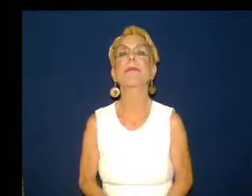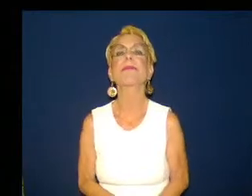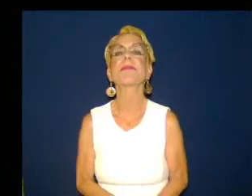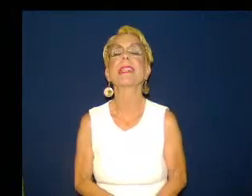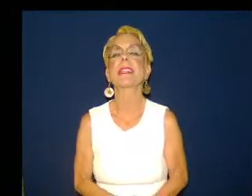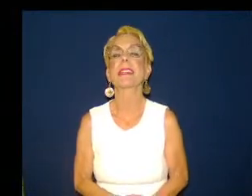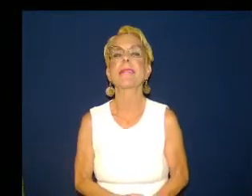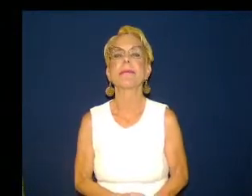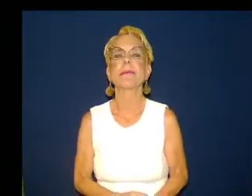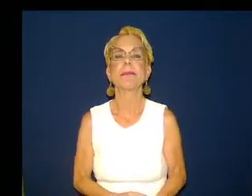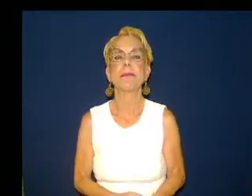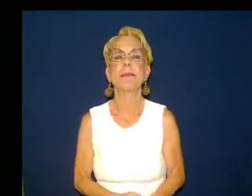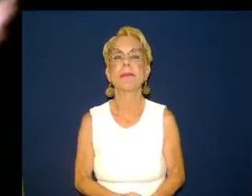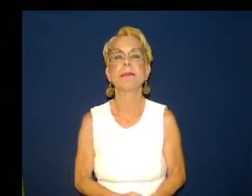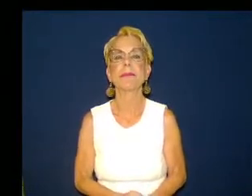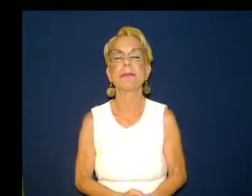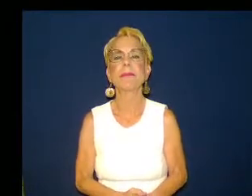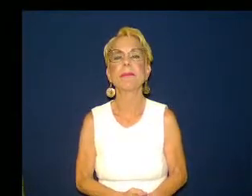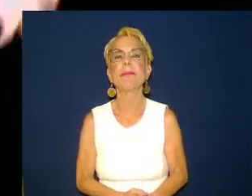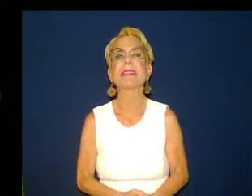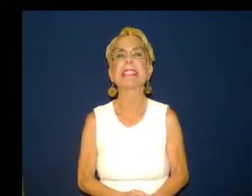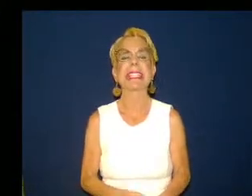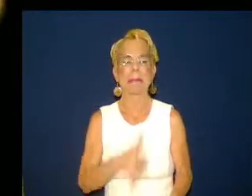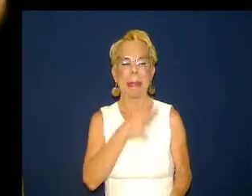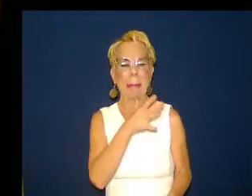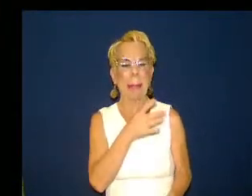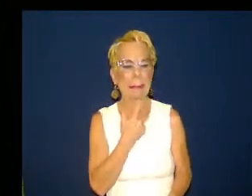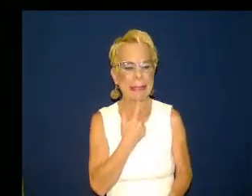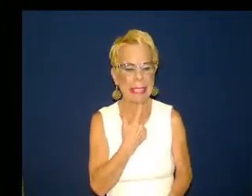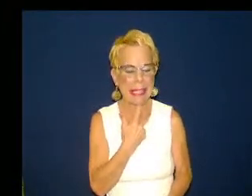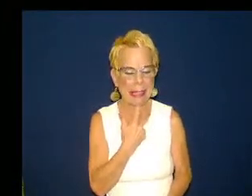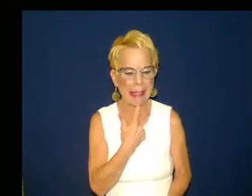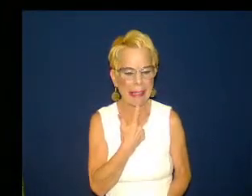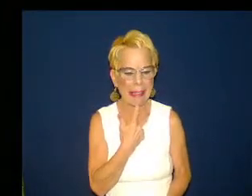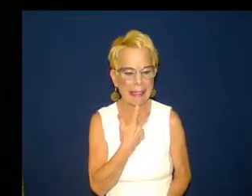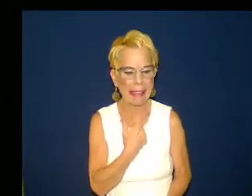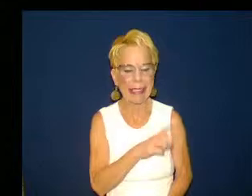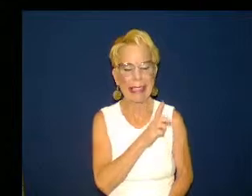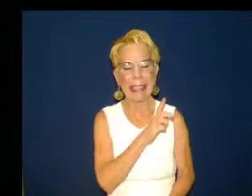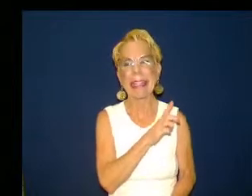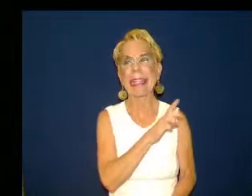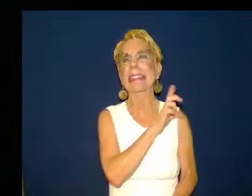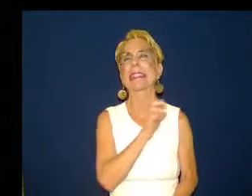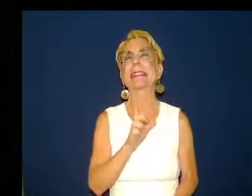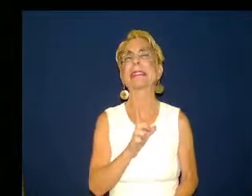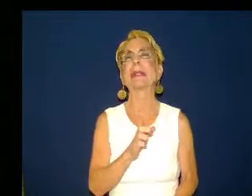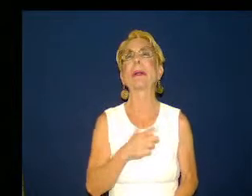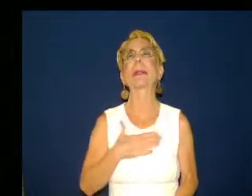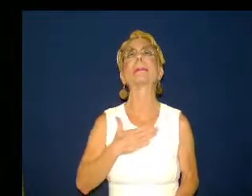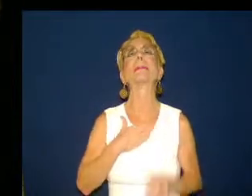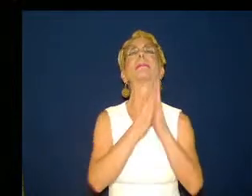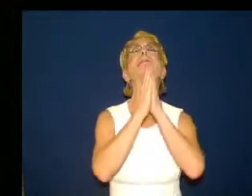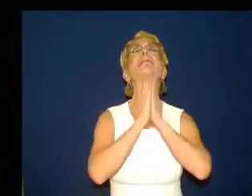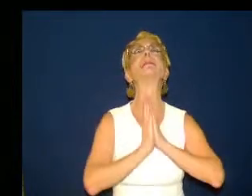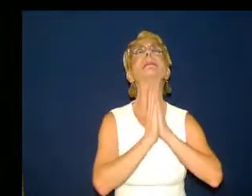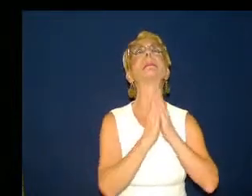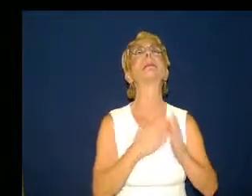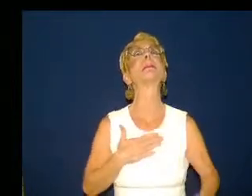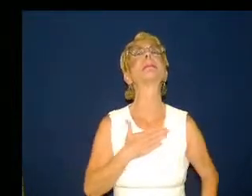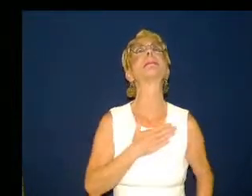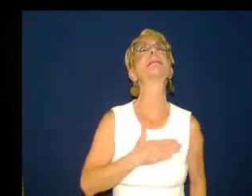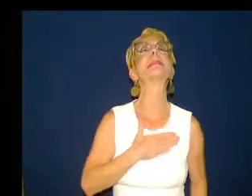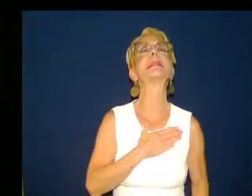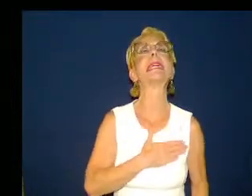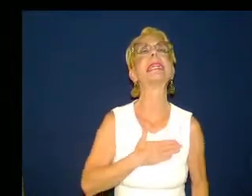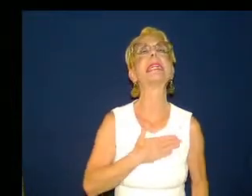6.5 years. She said these words. She says, "Lord, give me patience, because if you give me strength, I'm going to need bail money to go